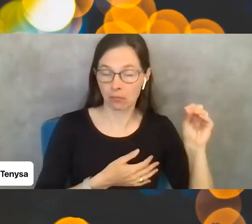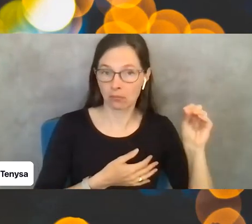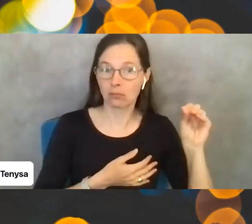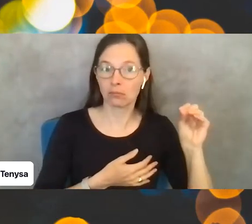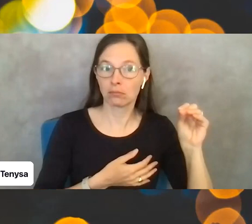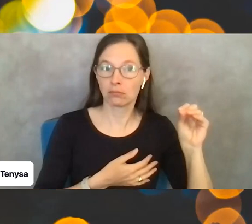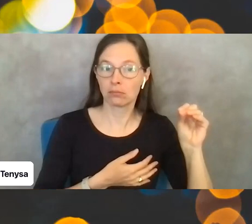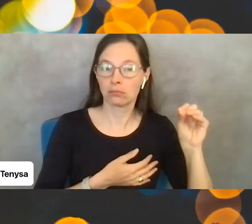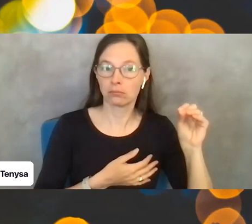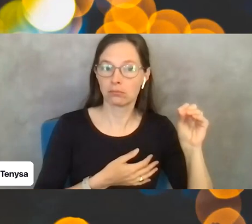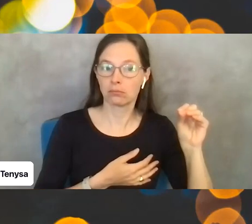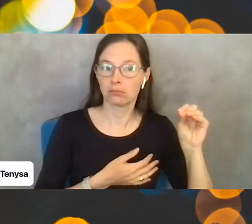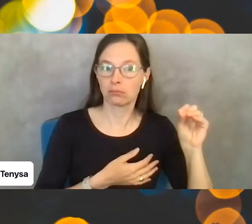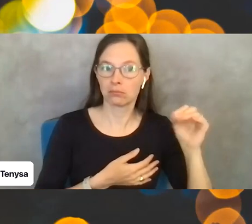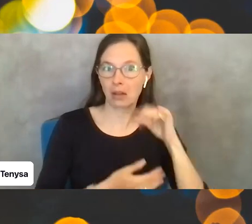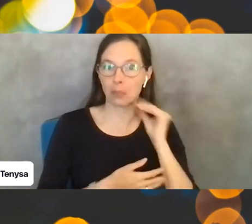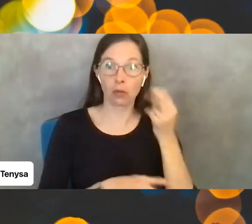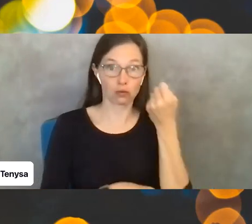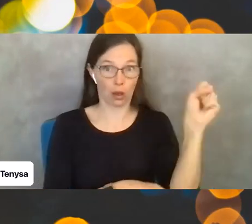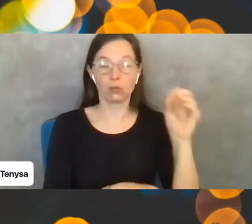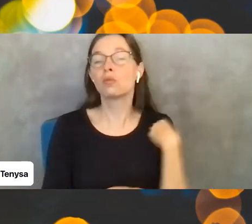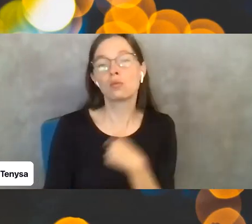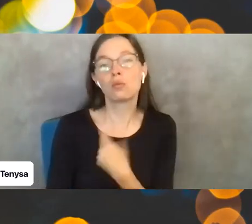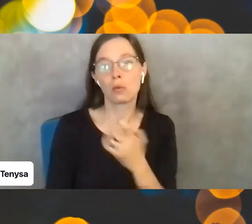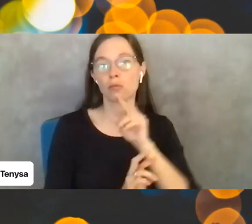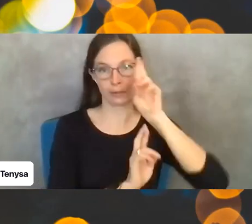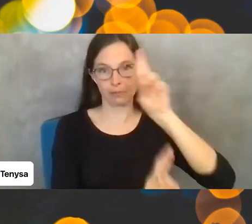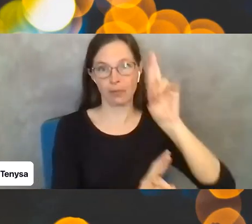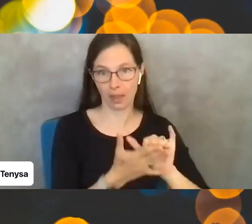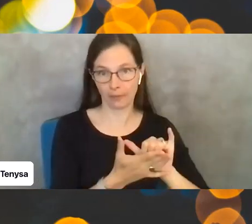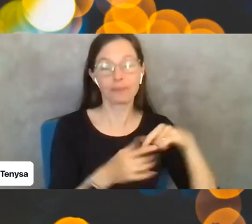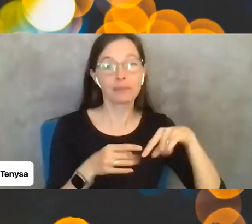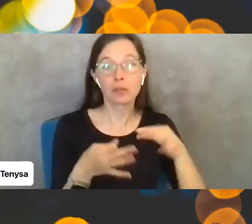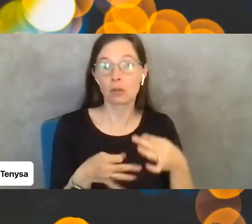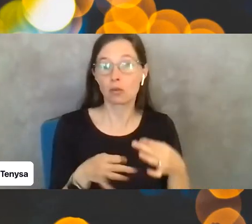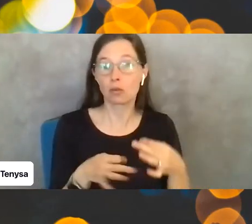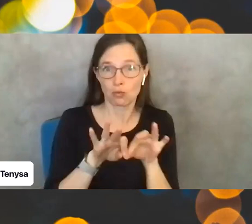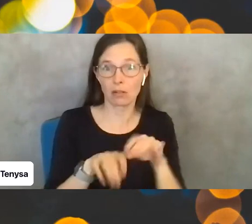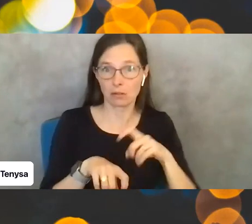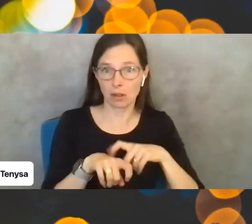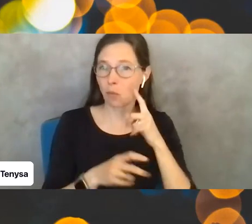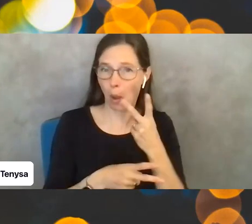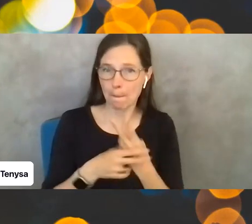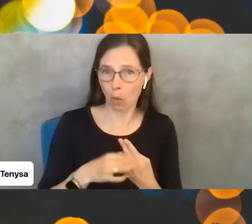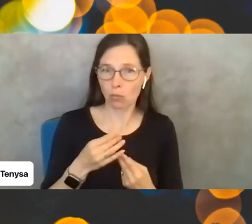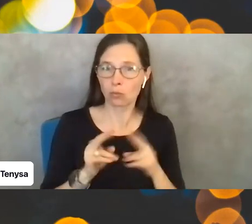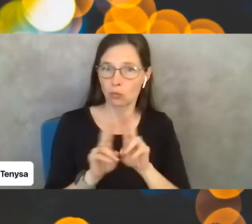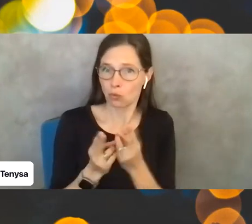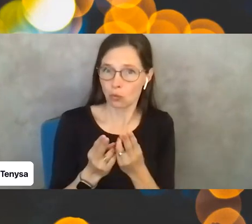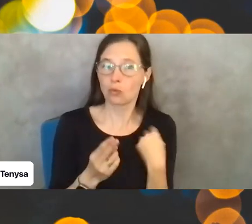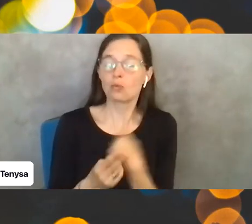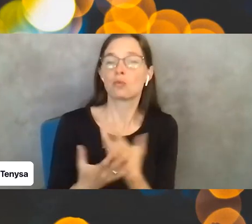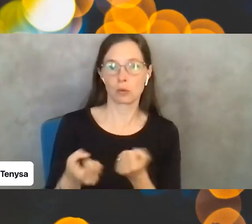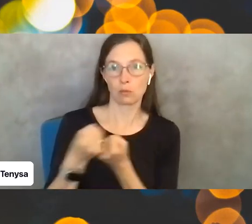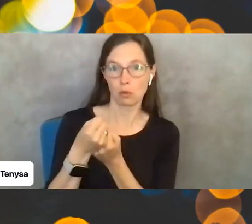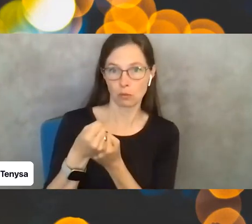in particular. And so we just want to be really respectful. This is a critical time for those unions, and we want to do our part and support